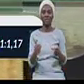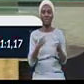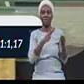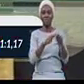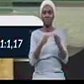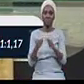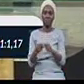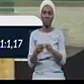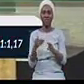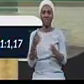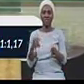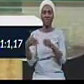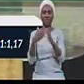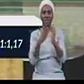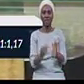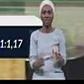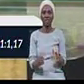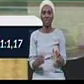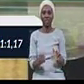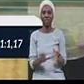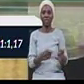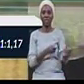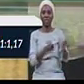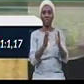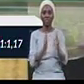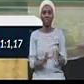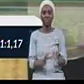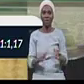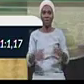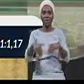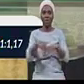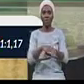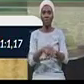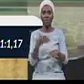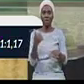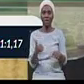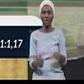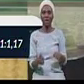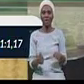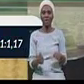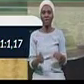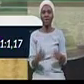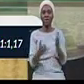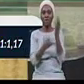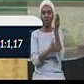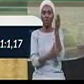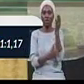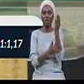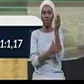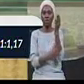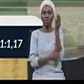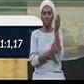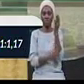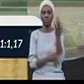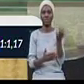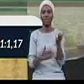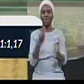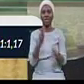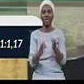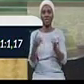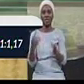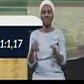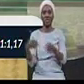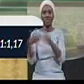over a community of people. If the leadership has not given a good example, if